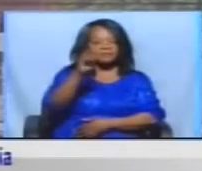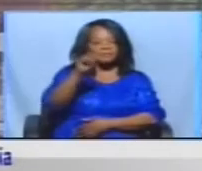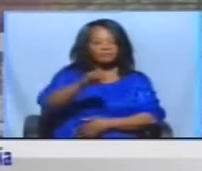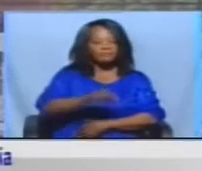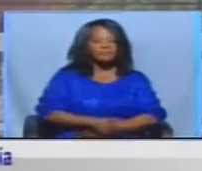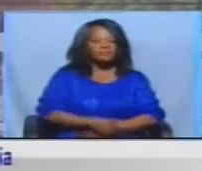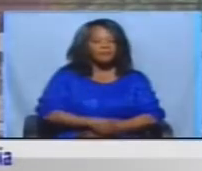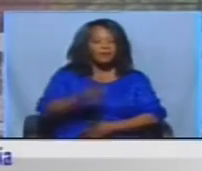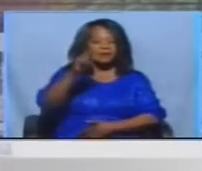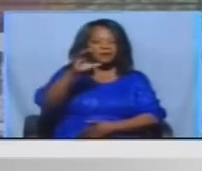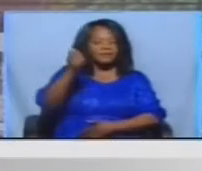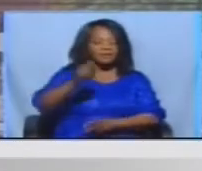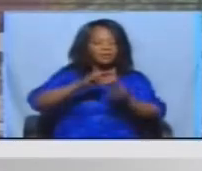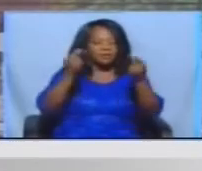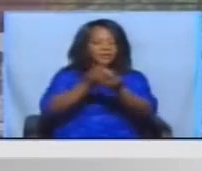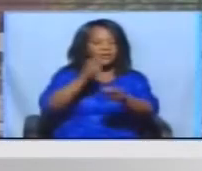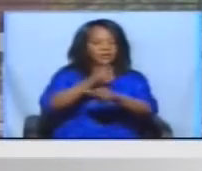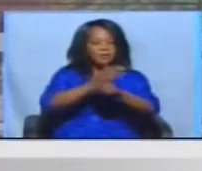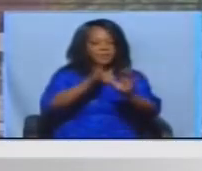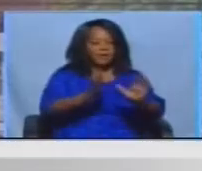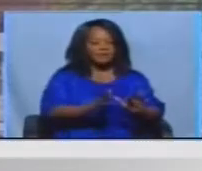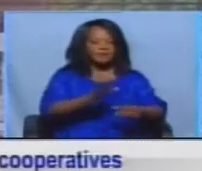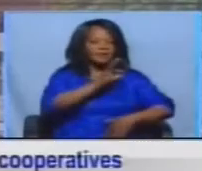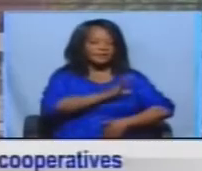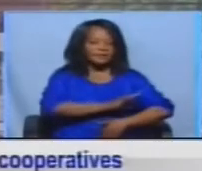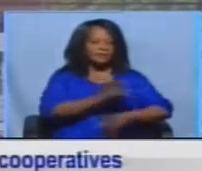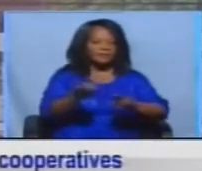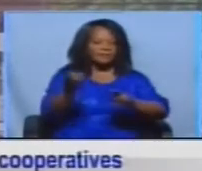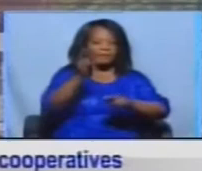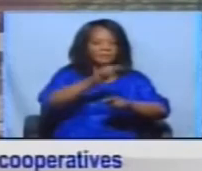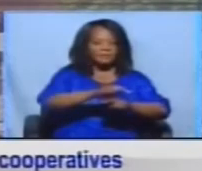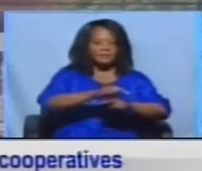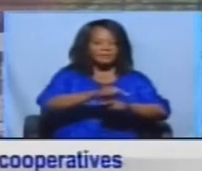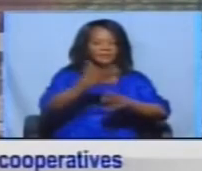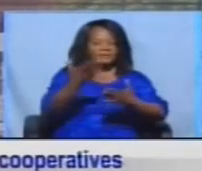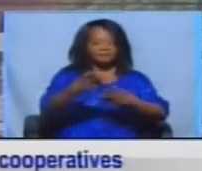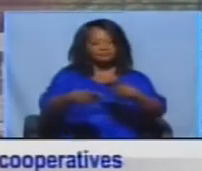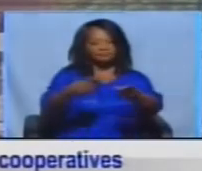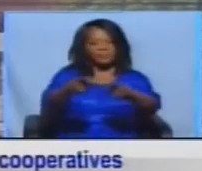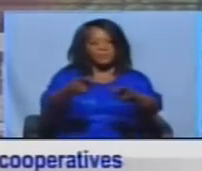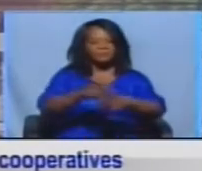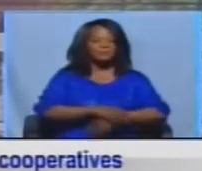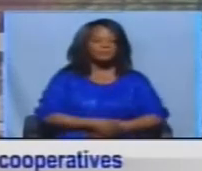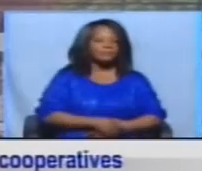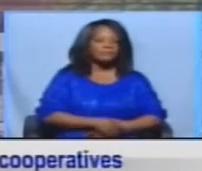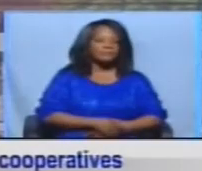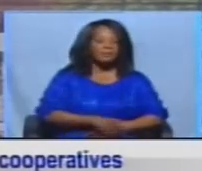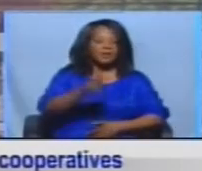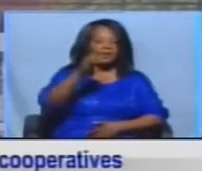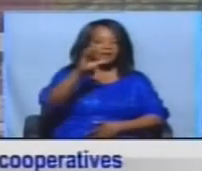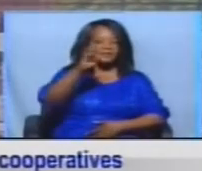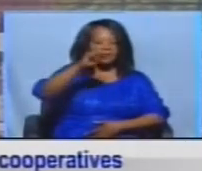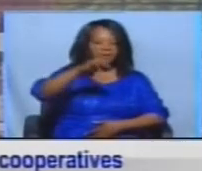KCM unionized staff got no salary increment in 2016. Mr. Mwanga says KCM